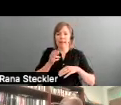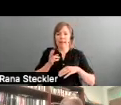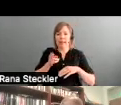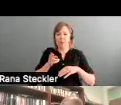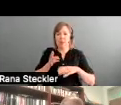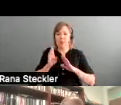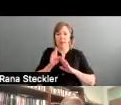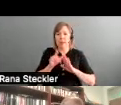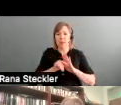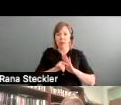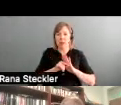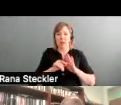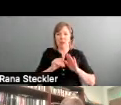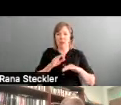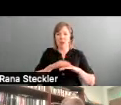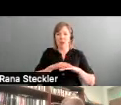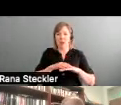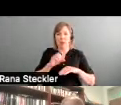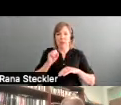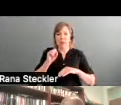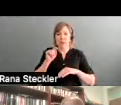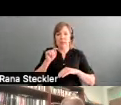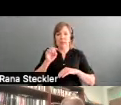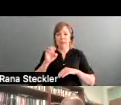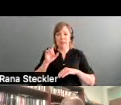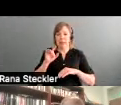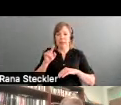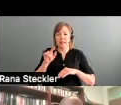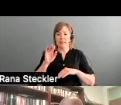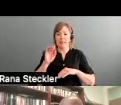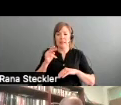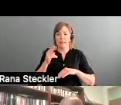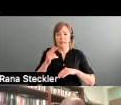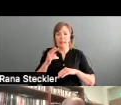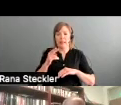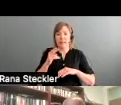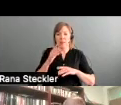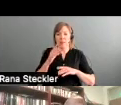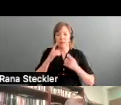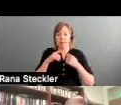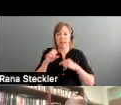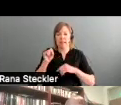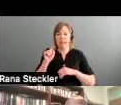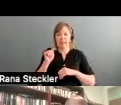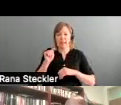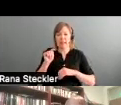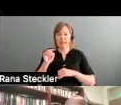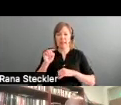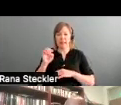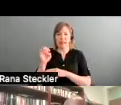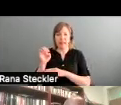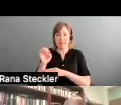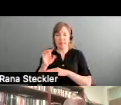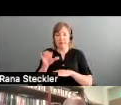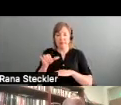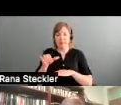background on St. Elizabeth's. Edward already mentioned a little bit. It was established